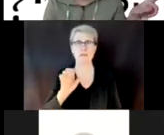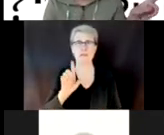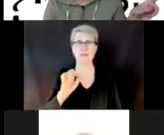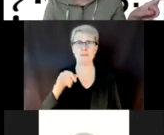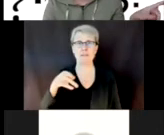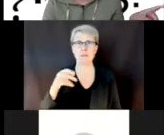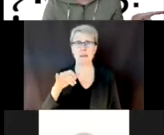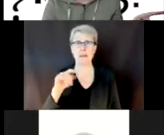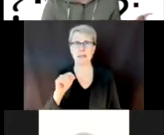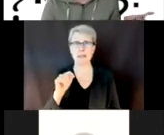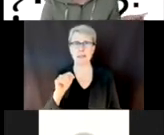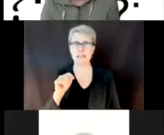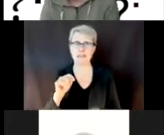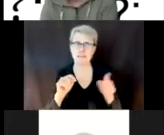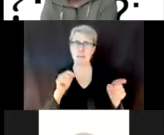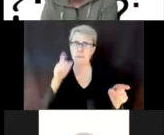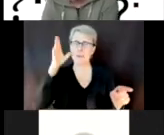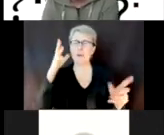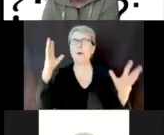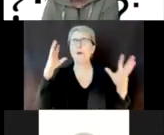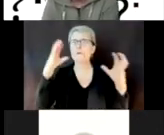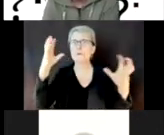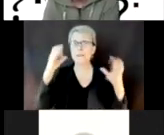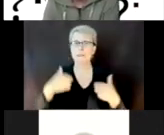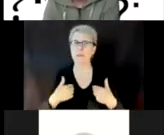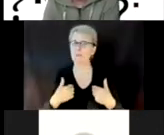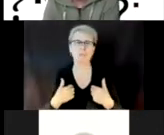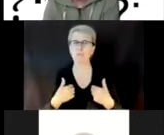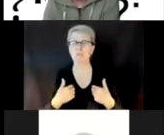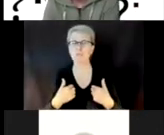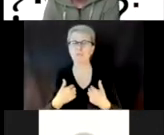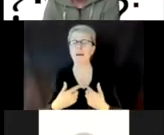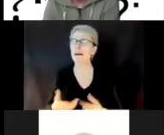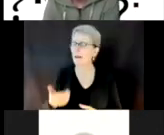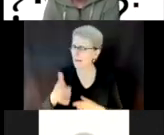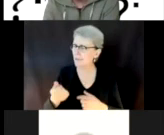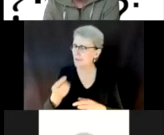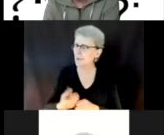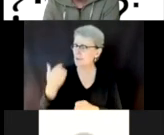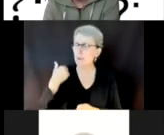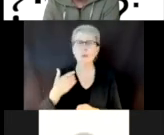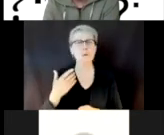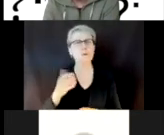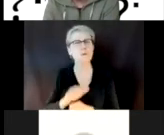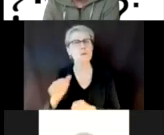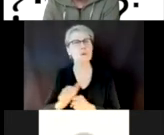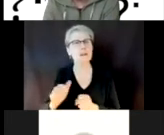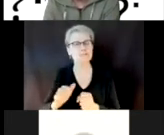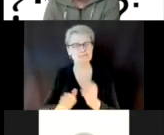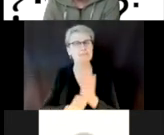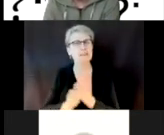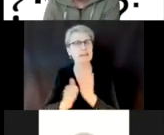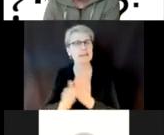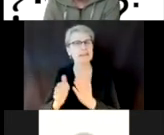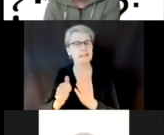issue. Yeah. We used them years ago when I worked in magazines. And what